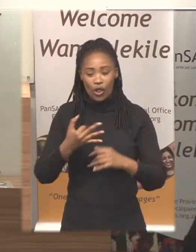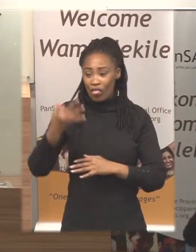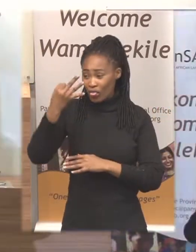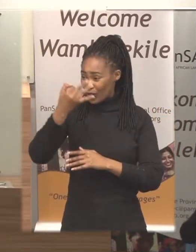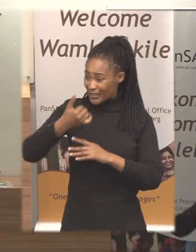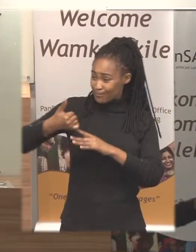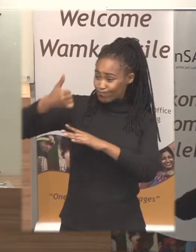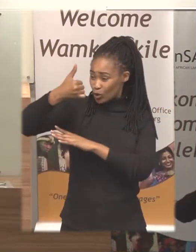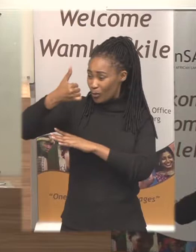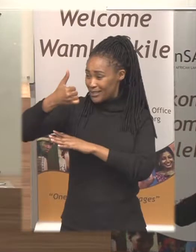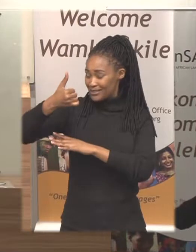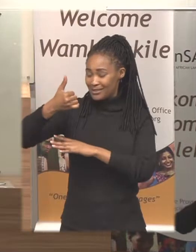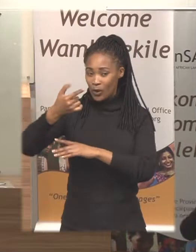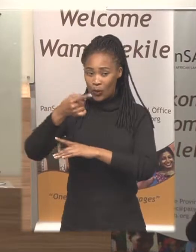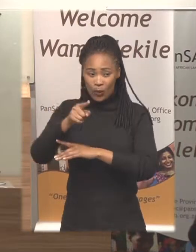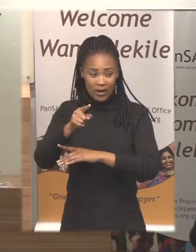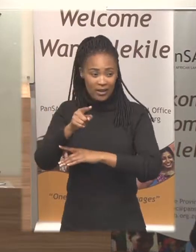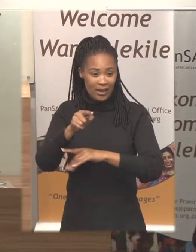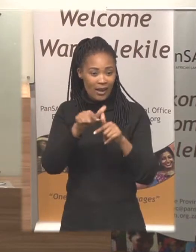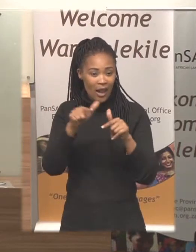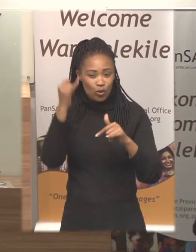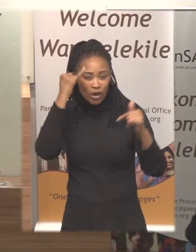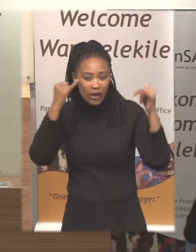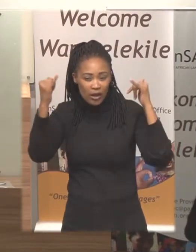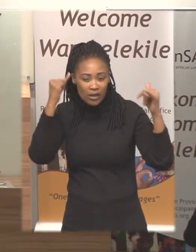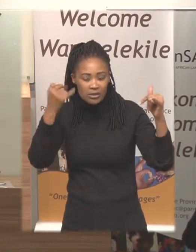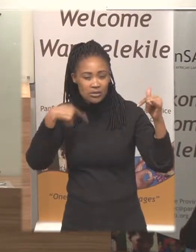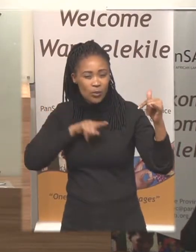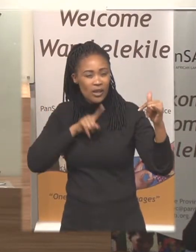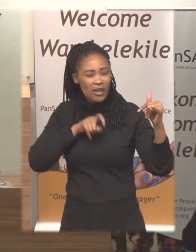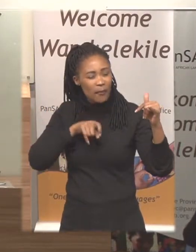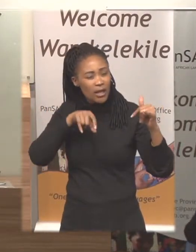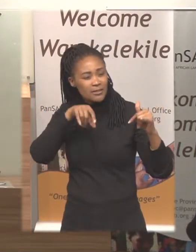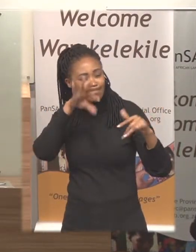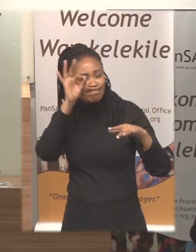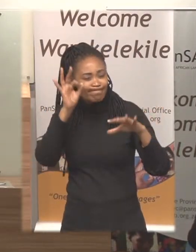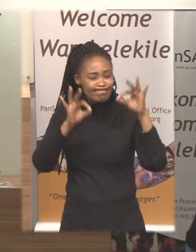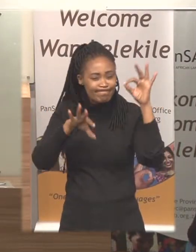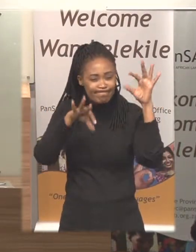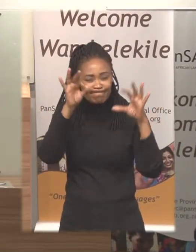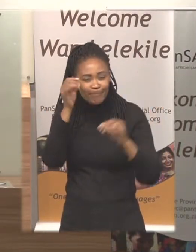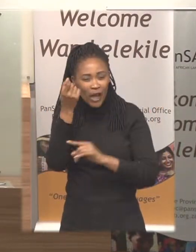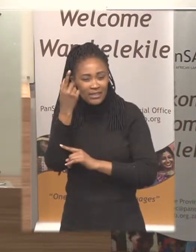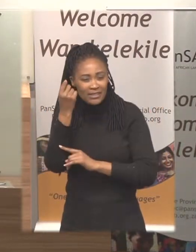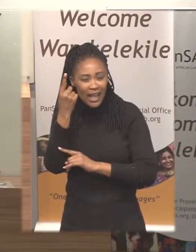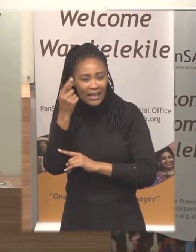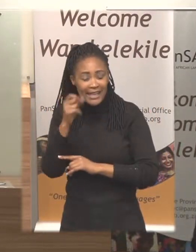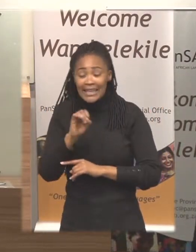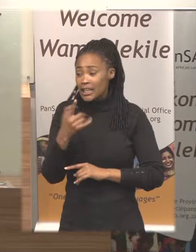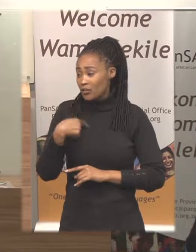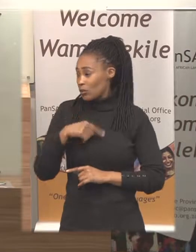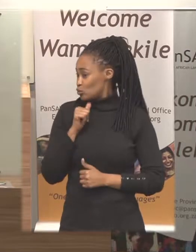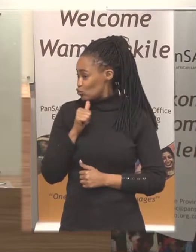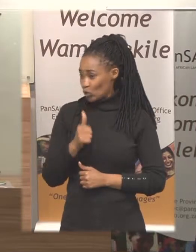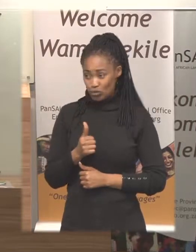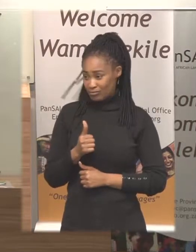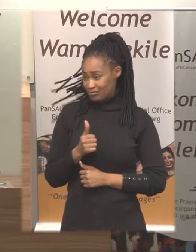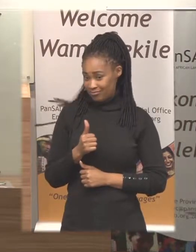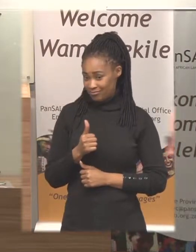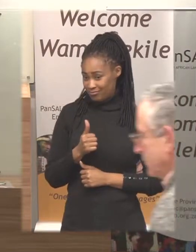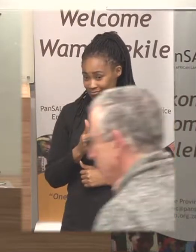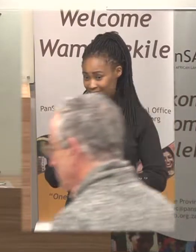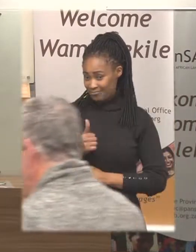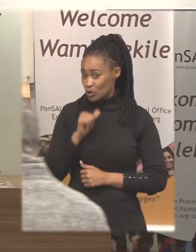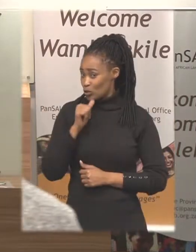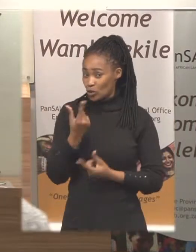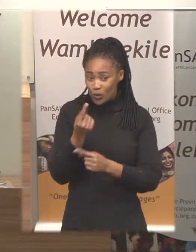dominant language ideologies that I think that we really have to grapple with, because if we don't actually engage